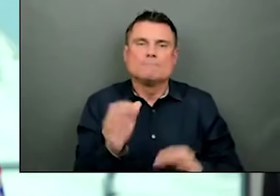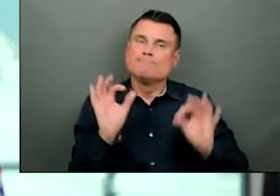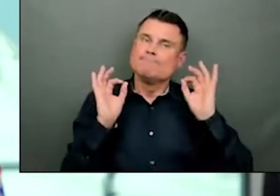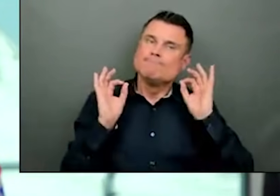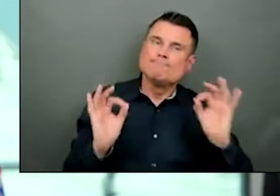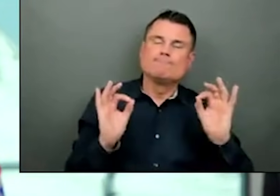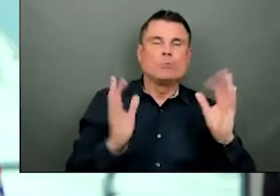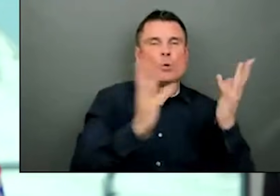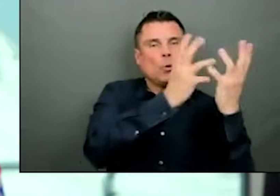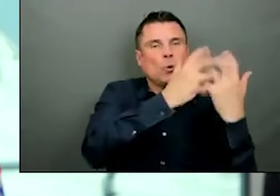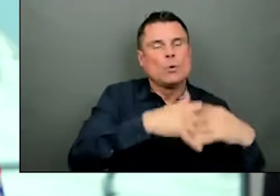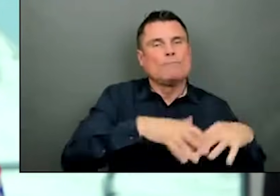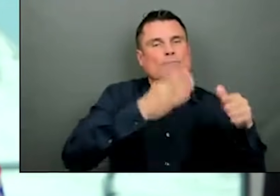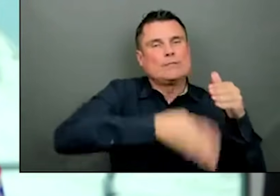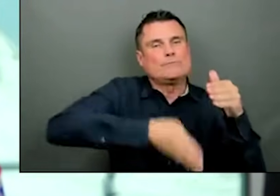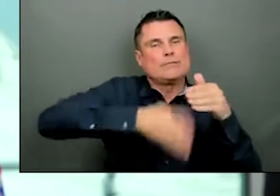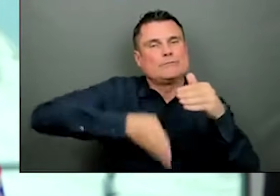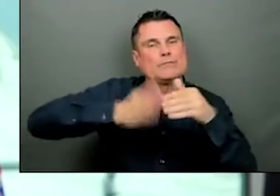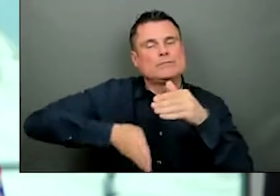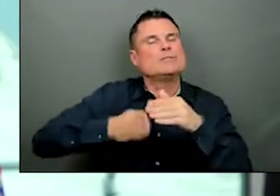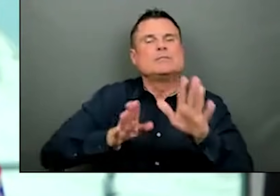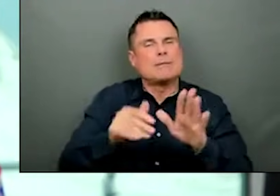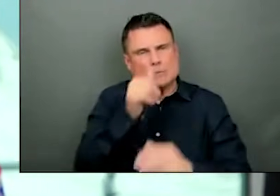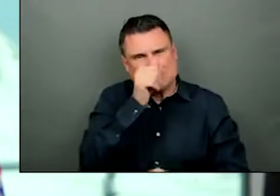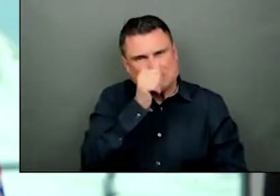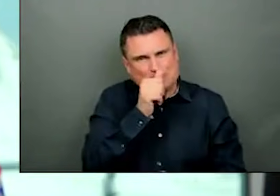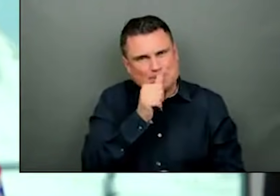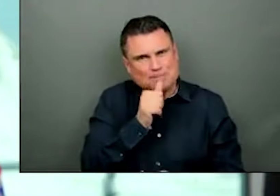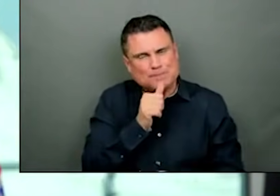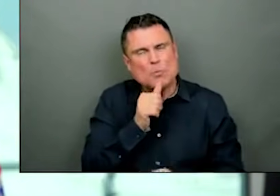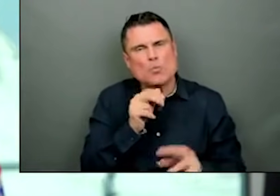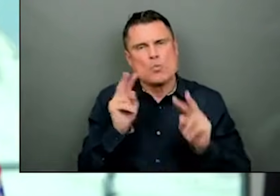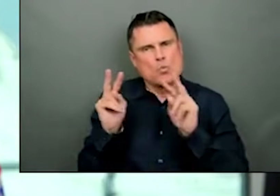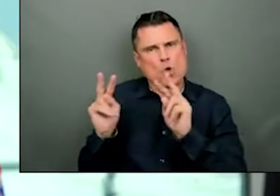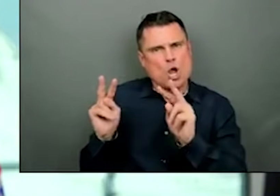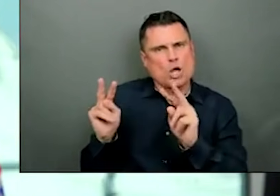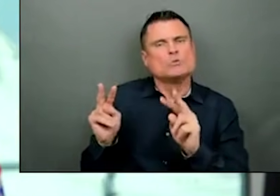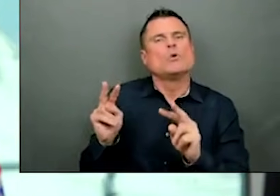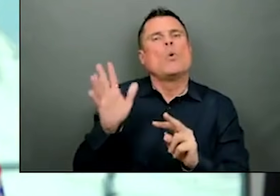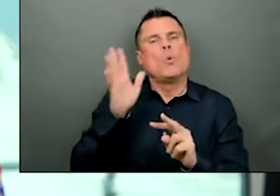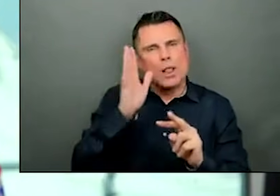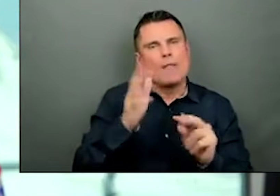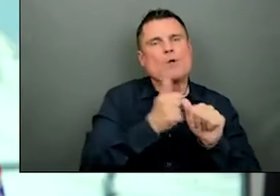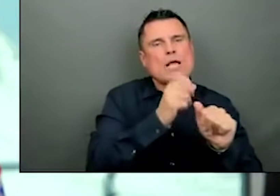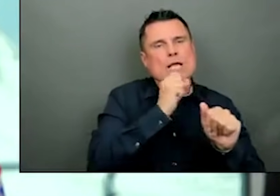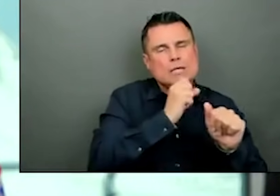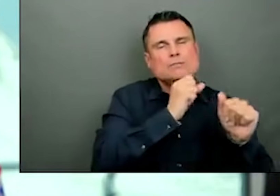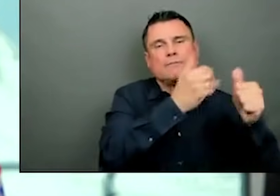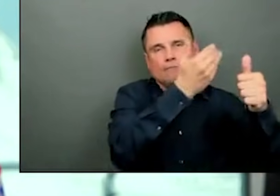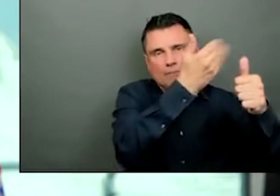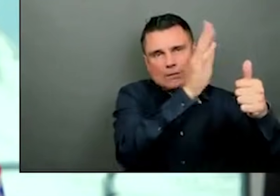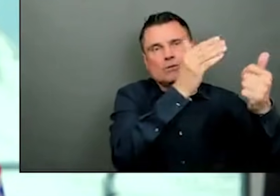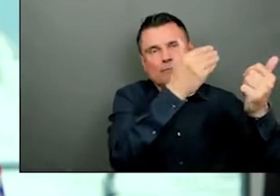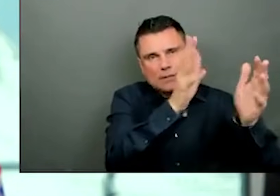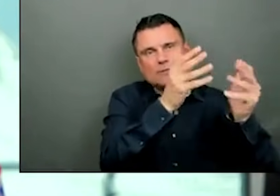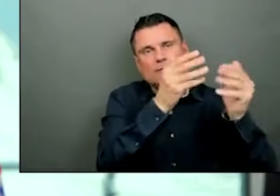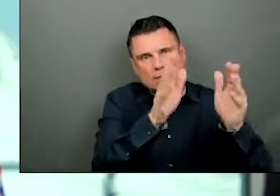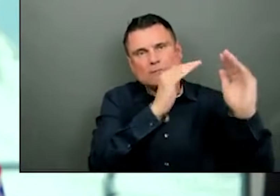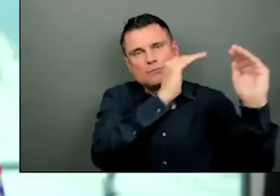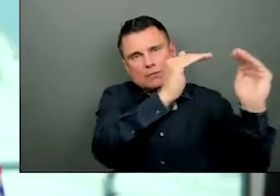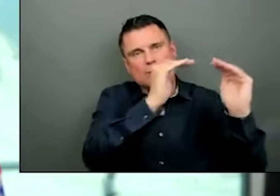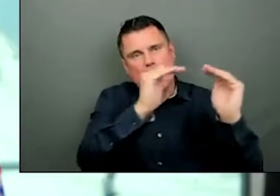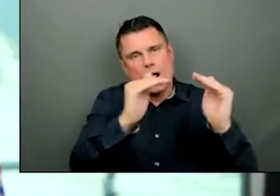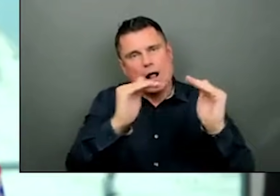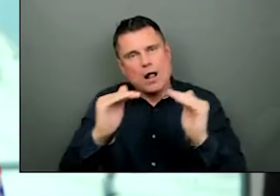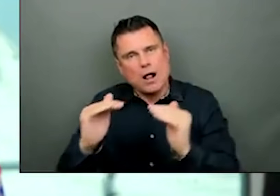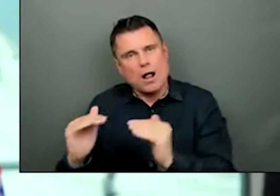signal. We weren't sure how many people would be receptive to receiving it, and I'm just very, very pleased that people have